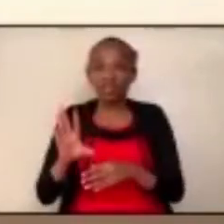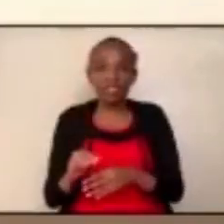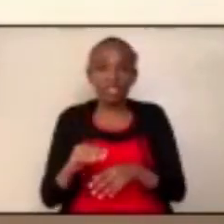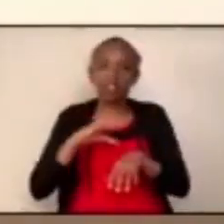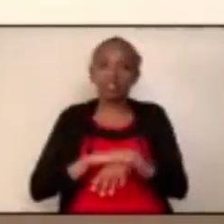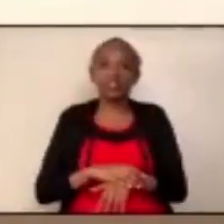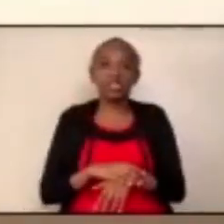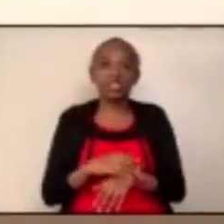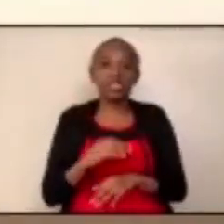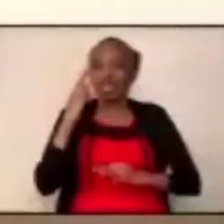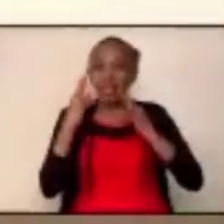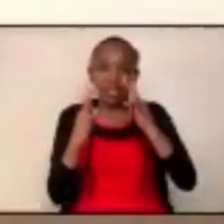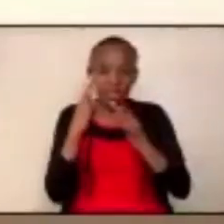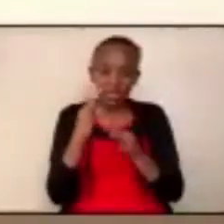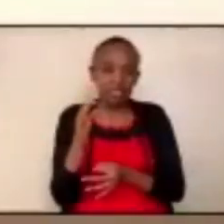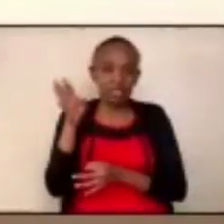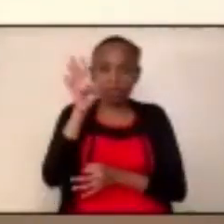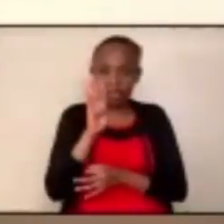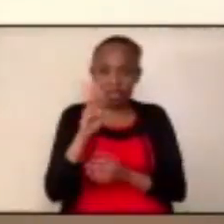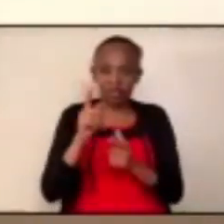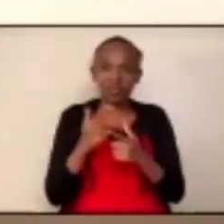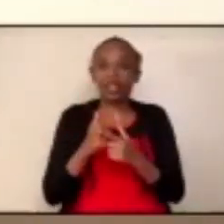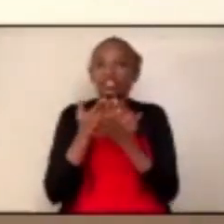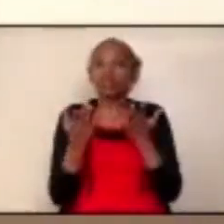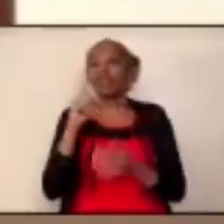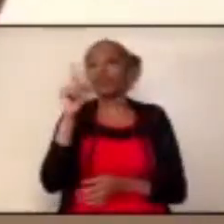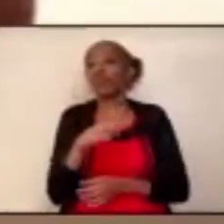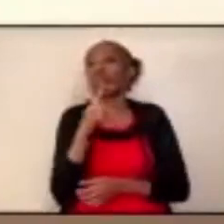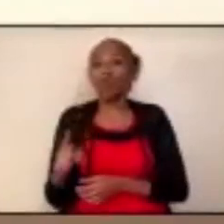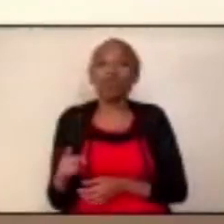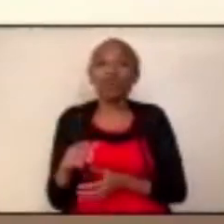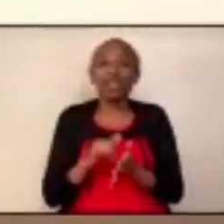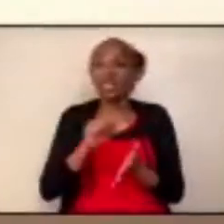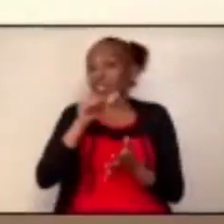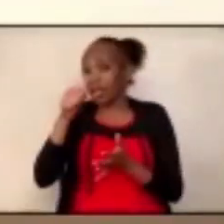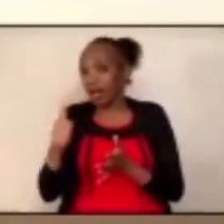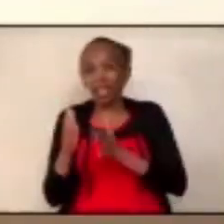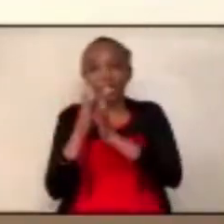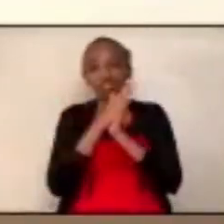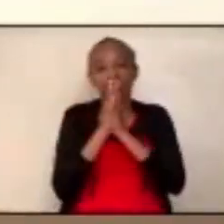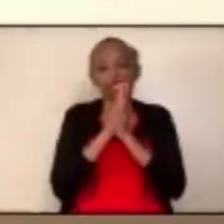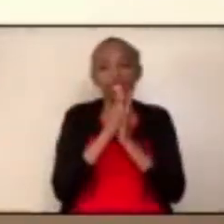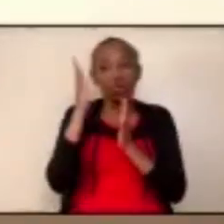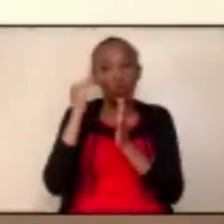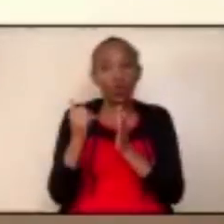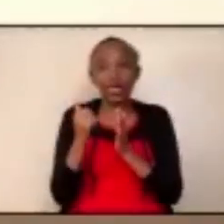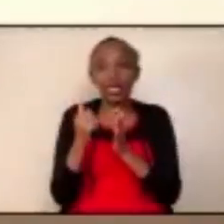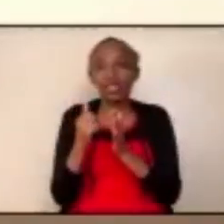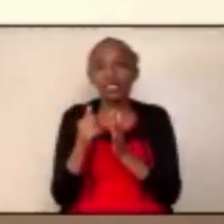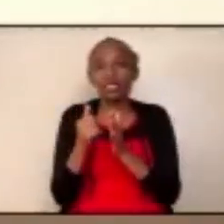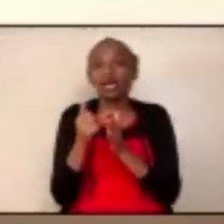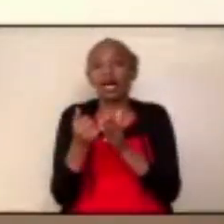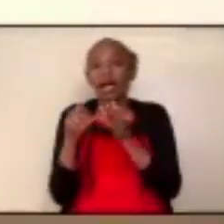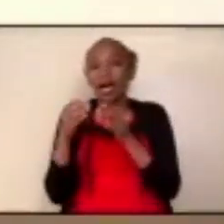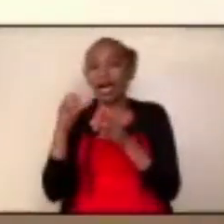got 33 billion, there's something wrong. That is the other story why AFROMEDI was